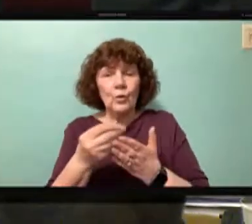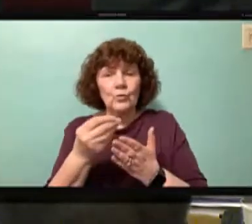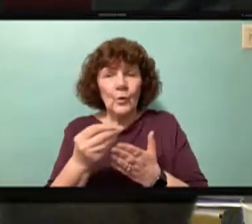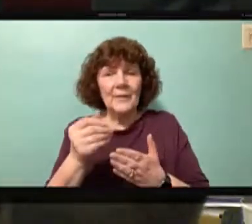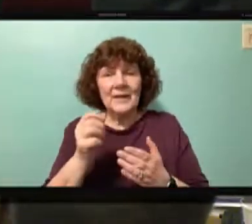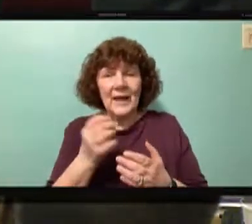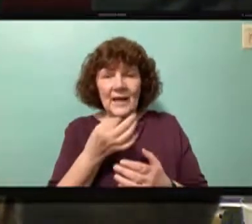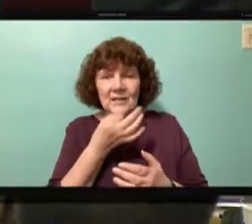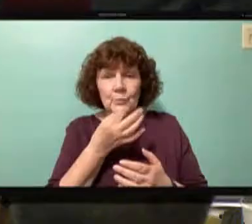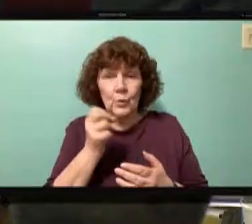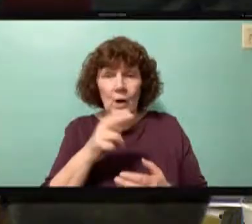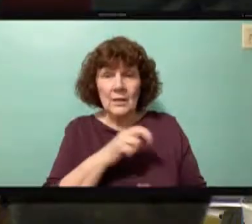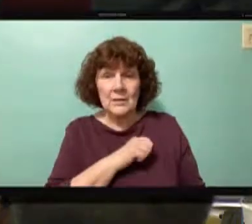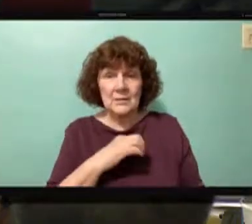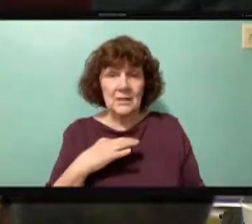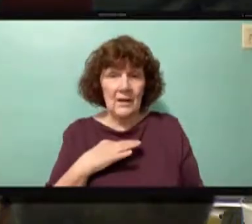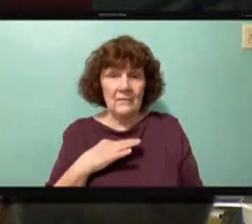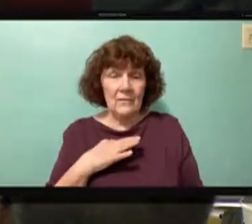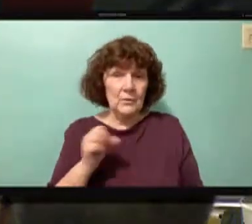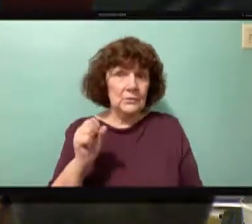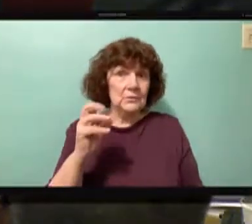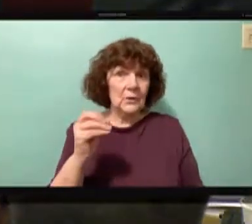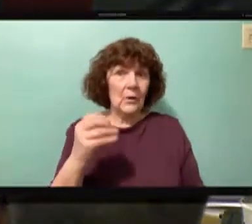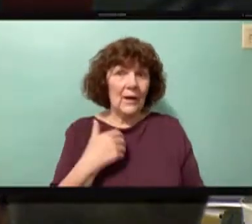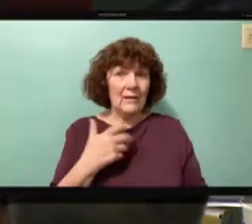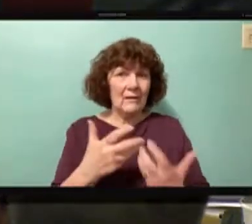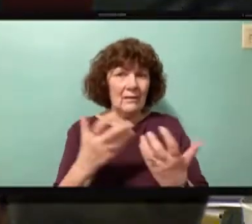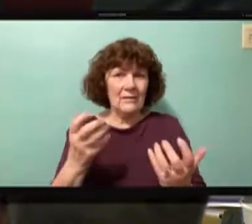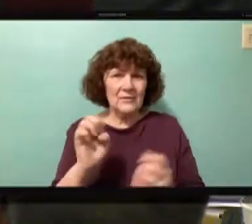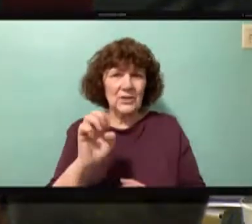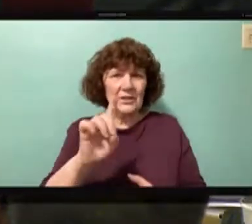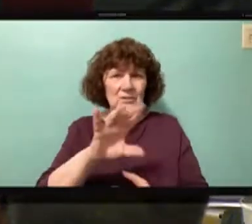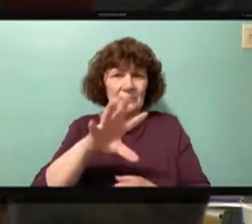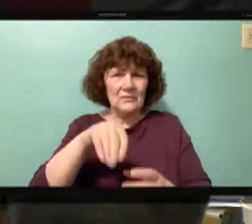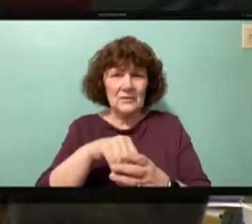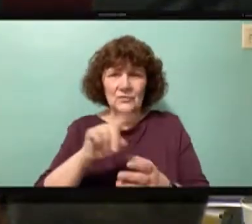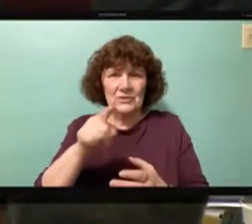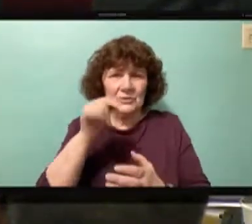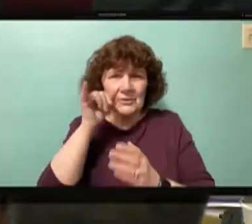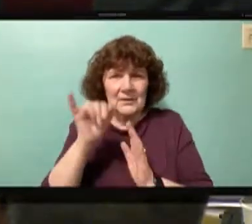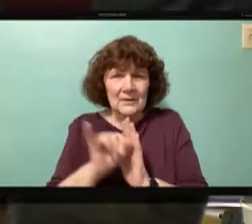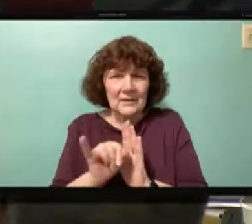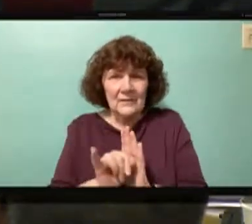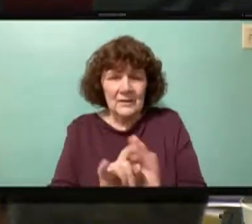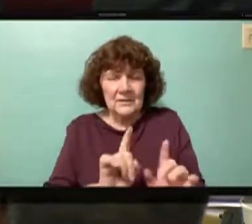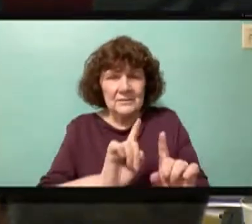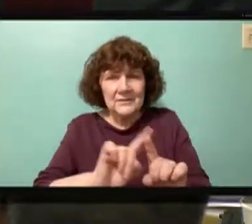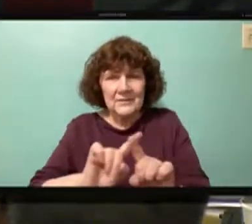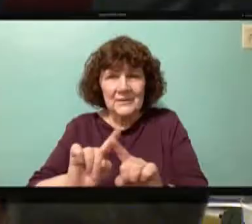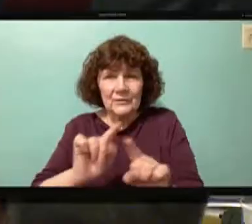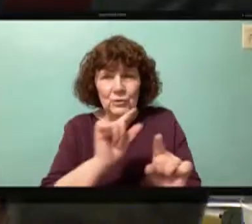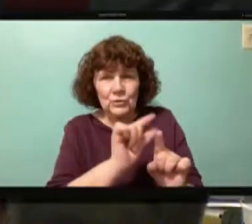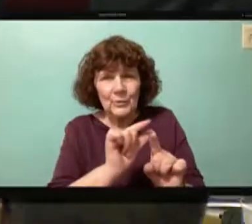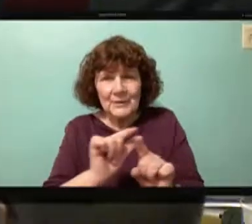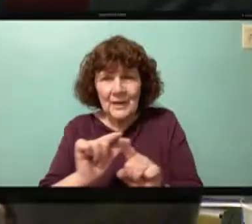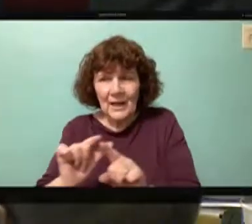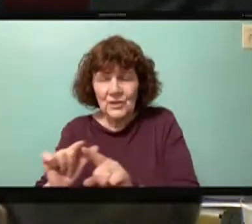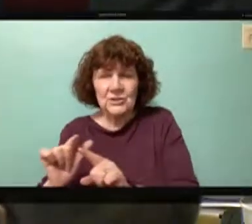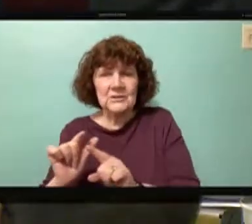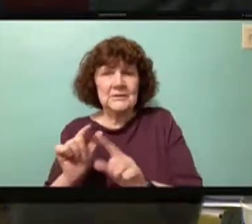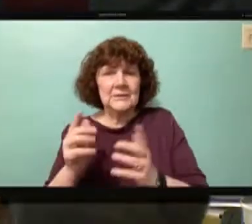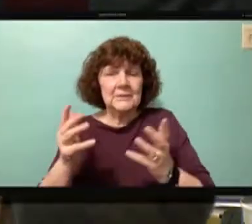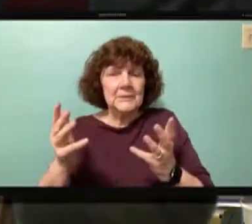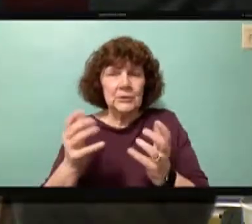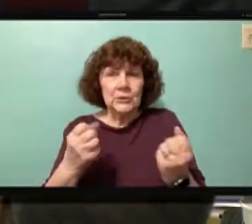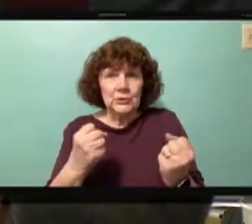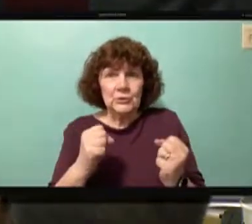so there was a lot of education just identifying all the terminology and trying to get